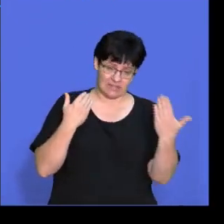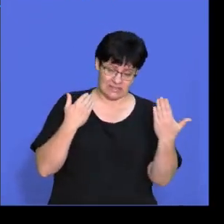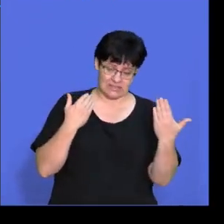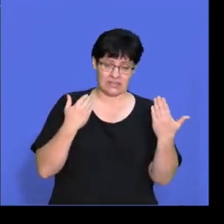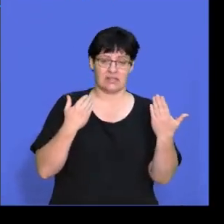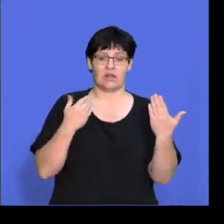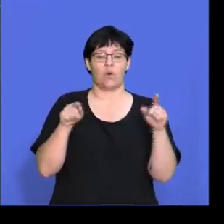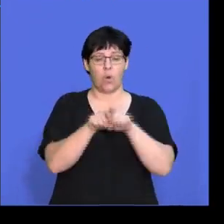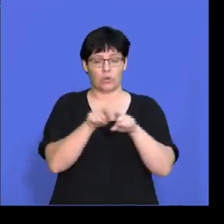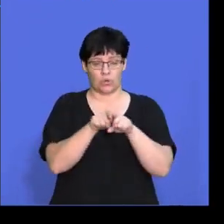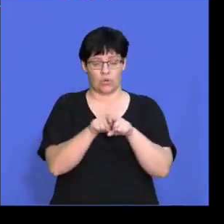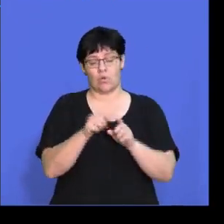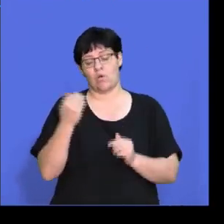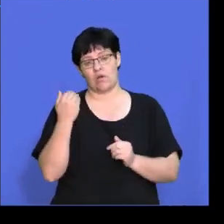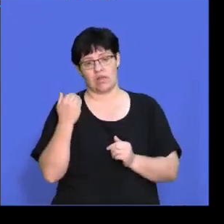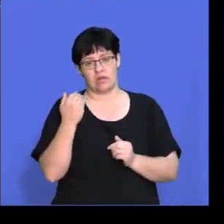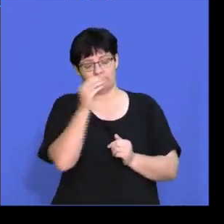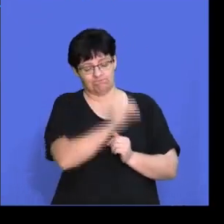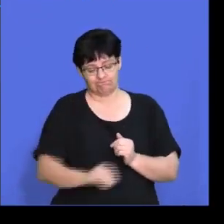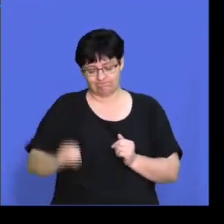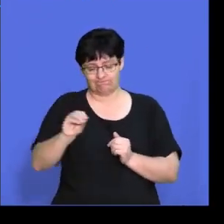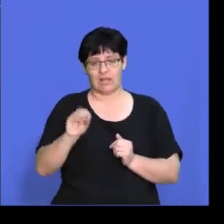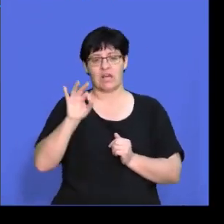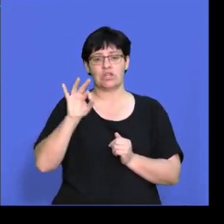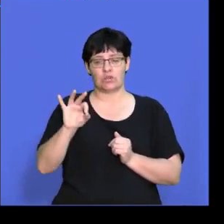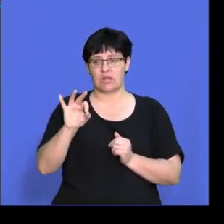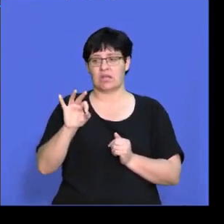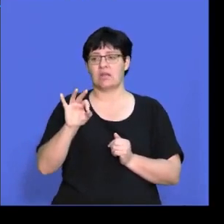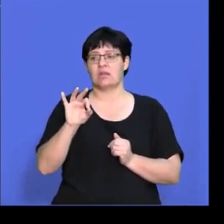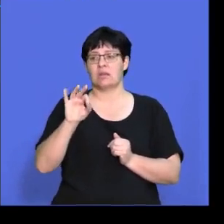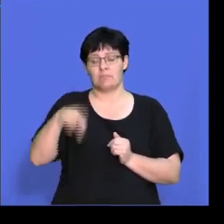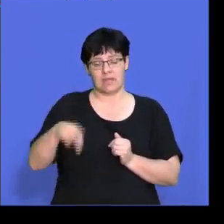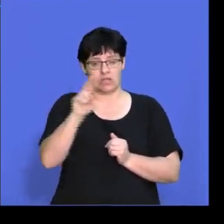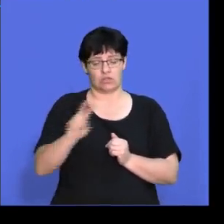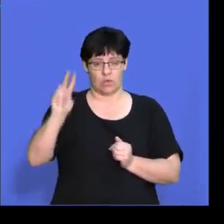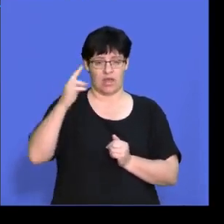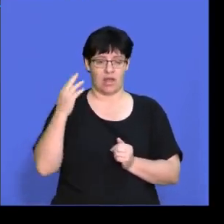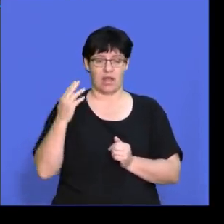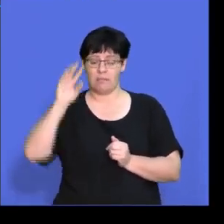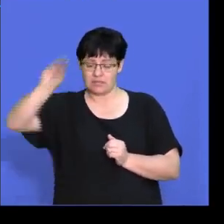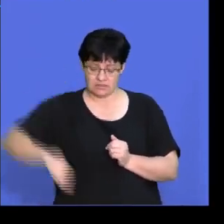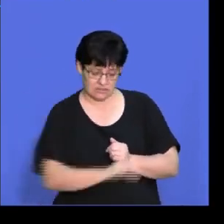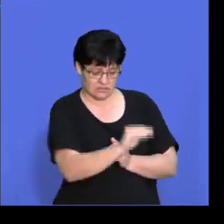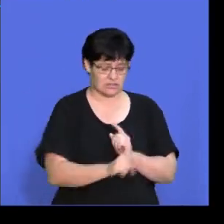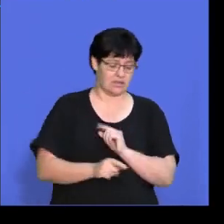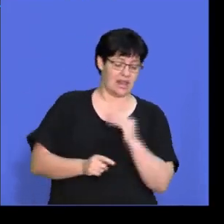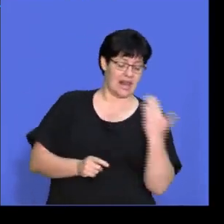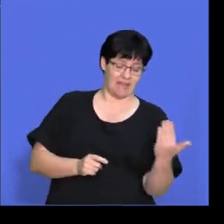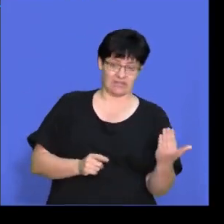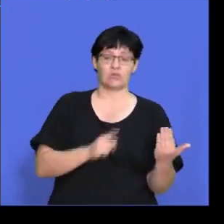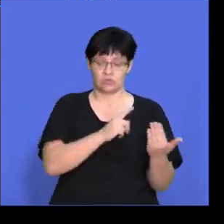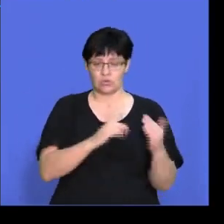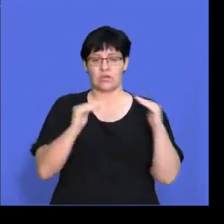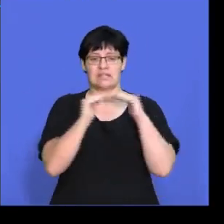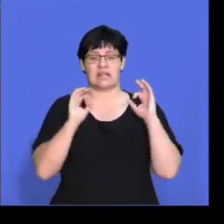of the equation, and we are going to have to bring the 3p squared over to the left-hand side to get it into standard form.